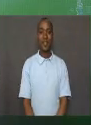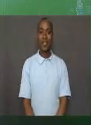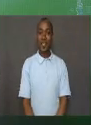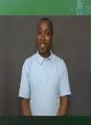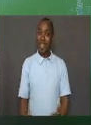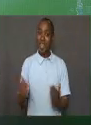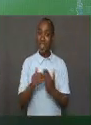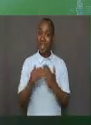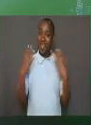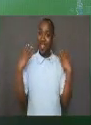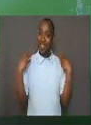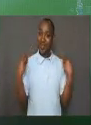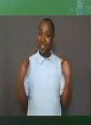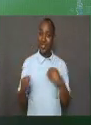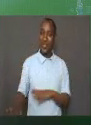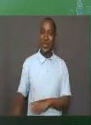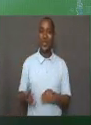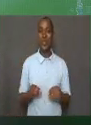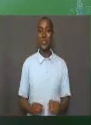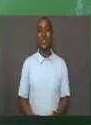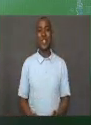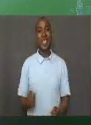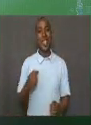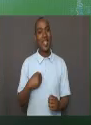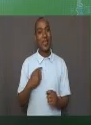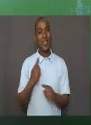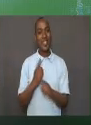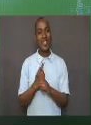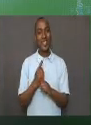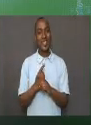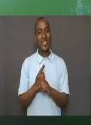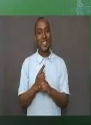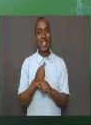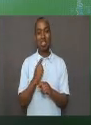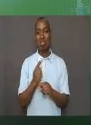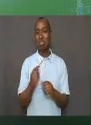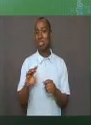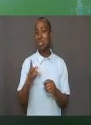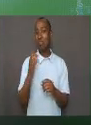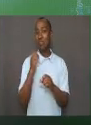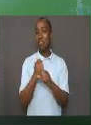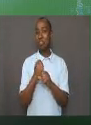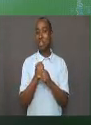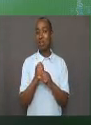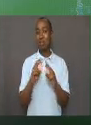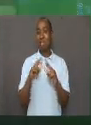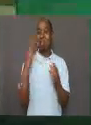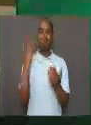Hello again, students. I am sure that was a simple activity for